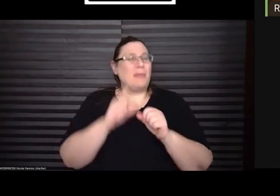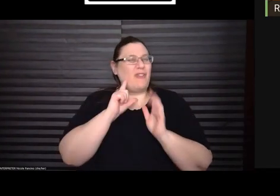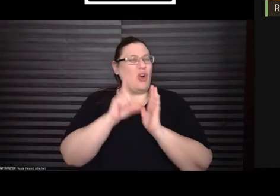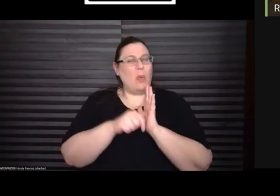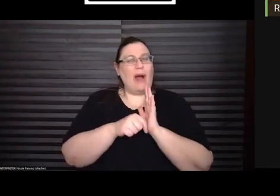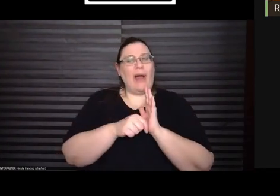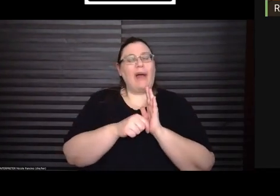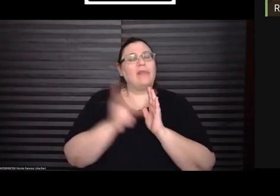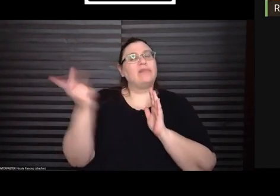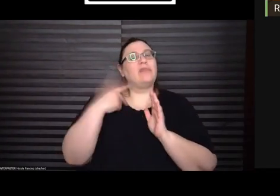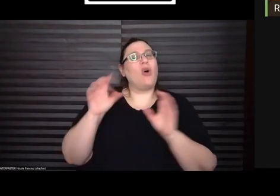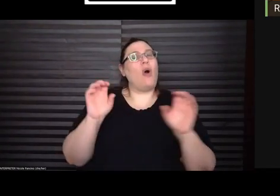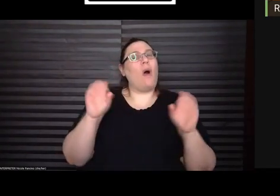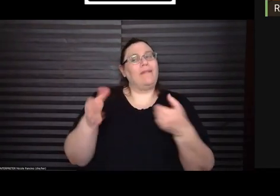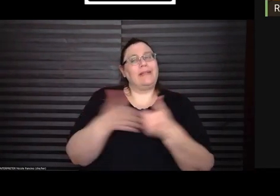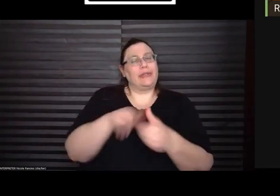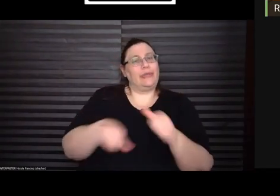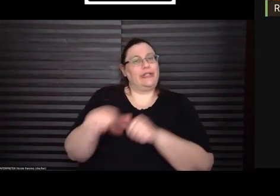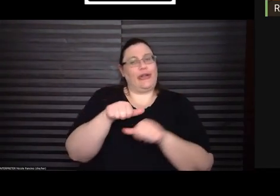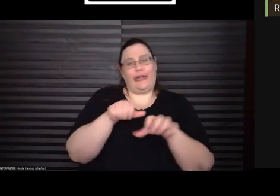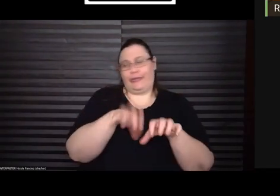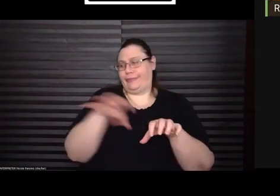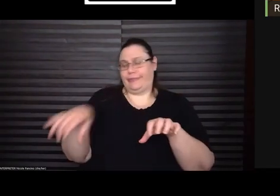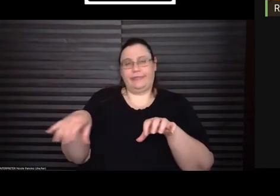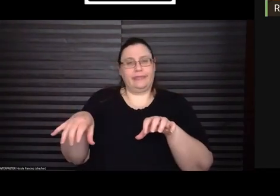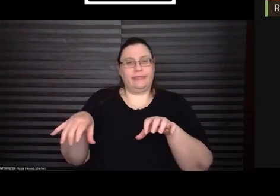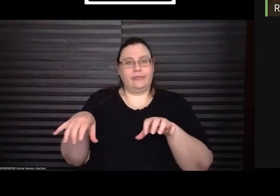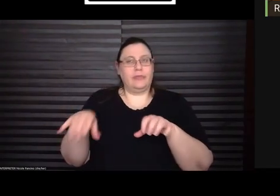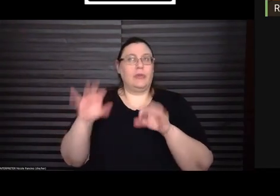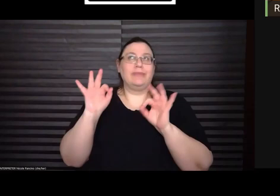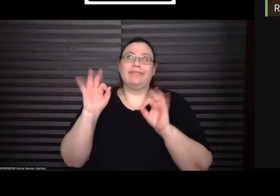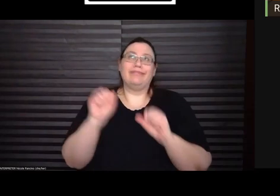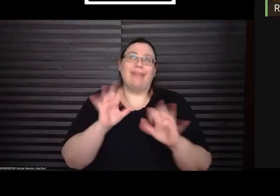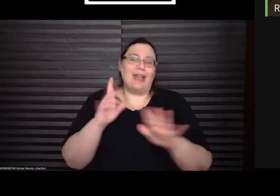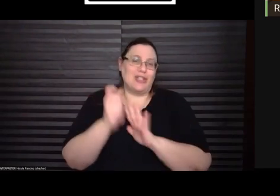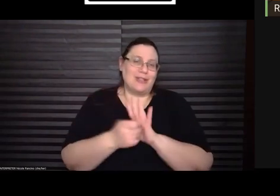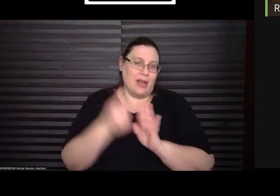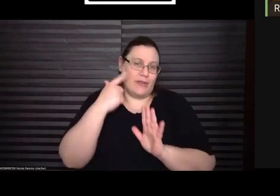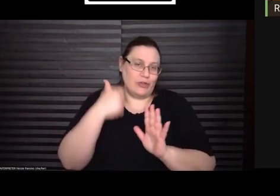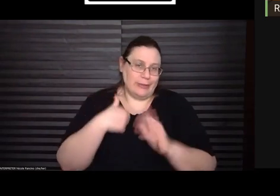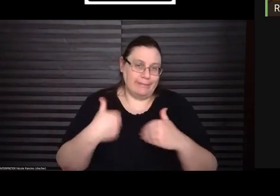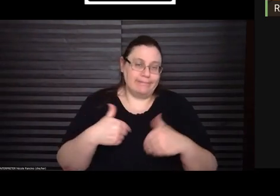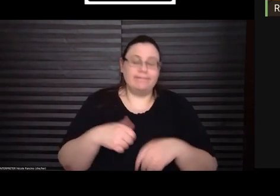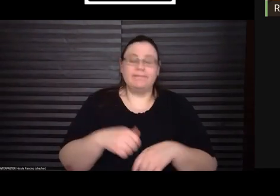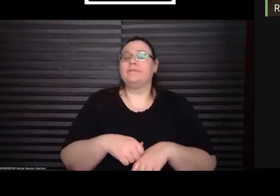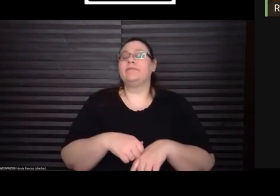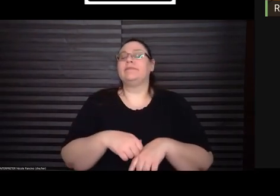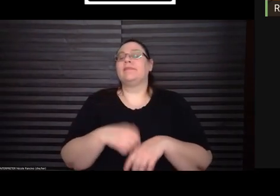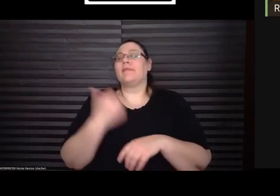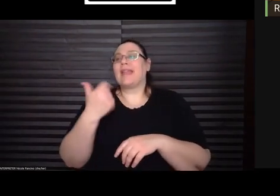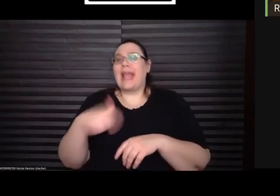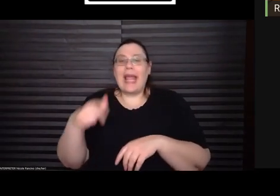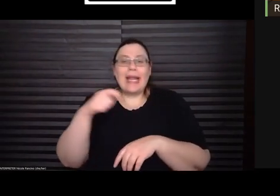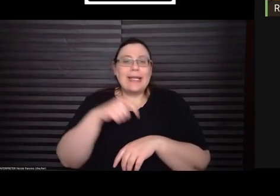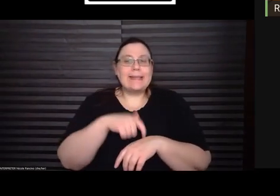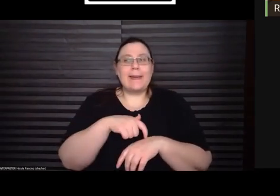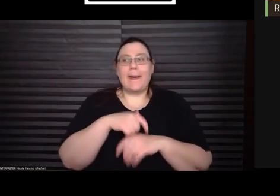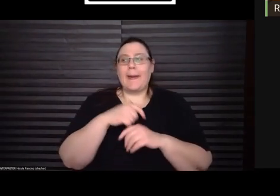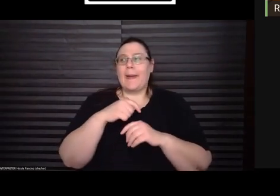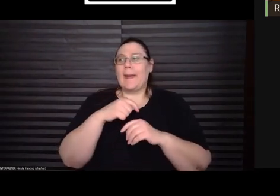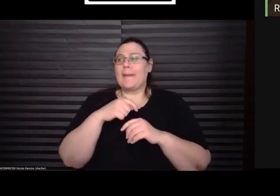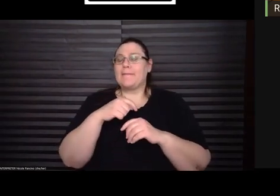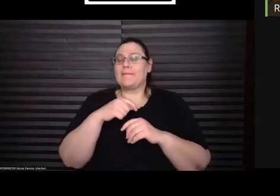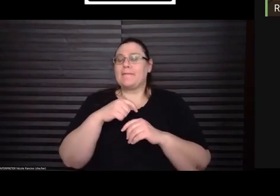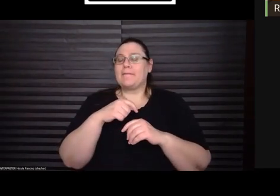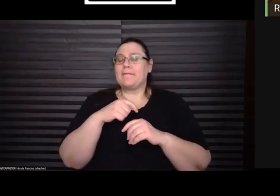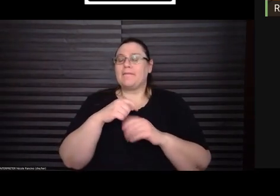for a little while I had an office next to her, which was like a magic time. And whenever I